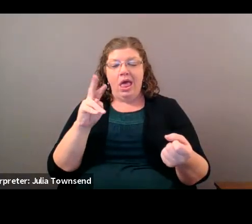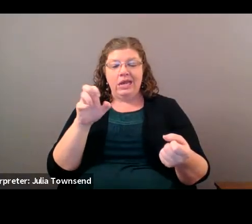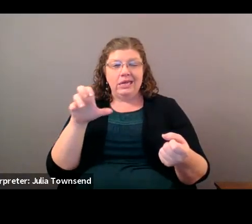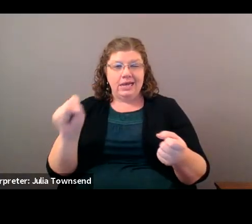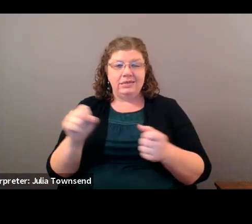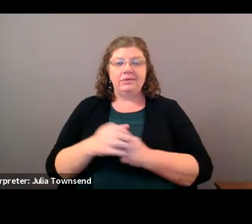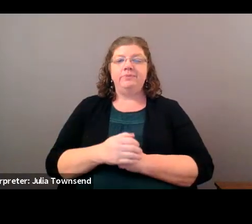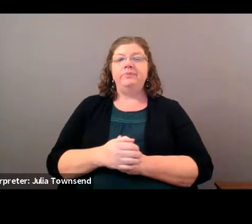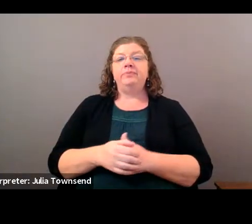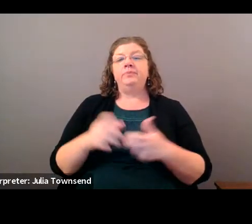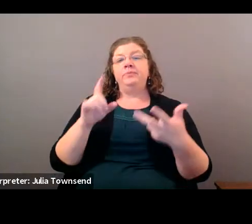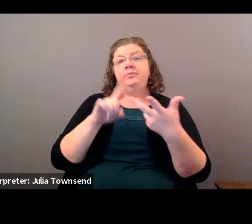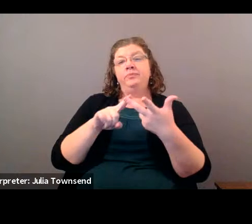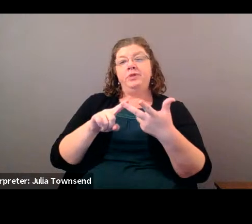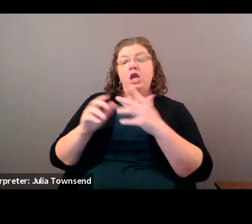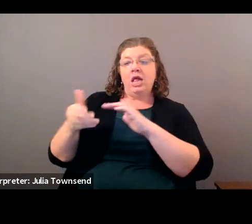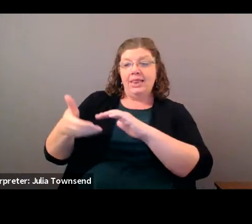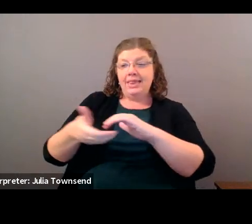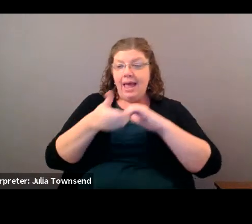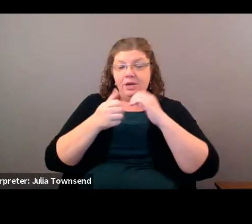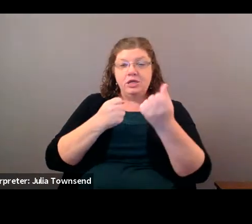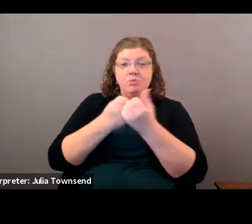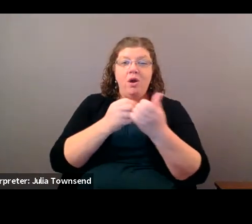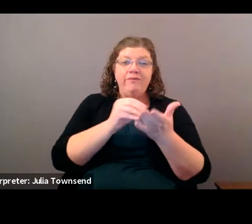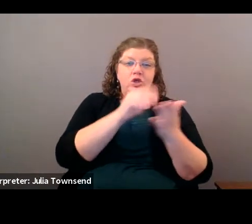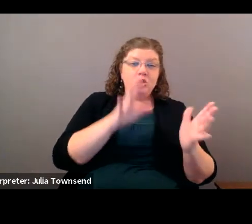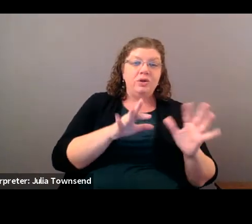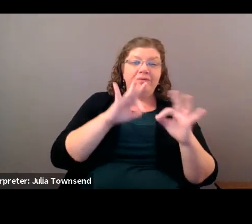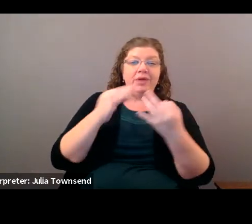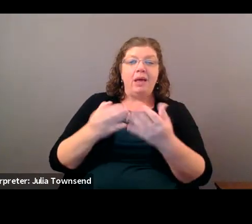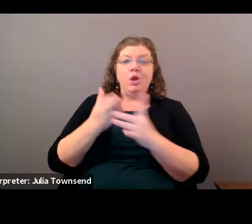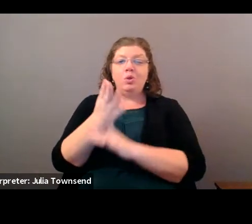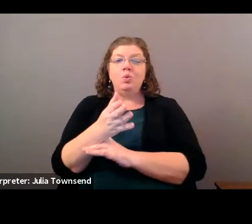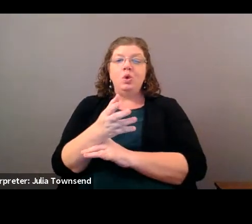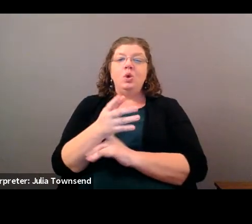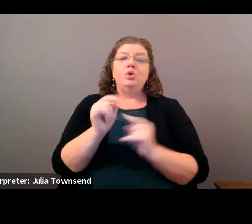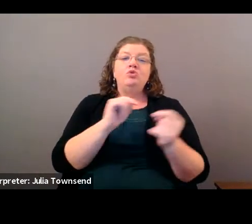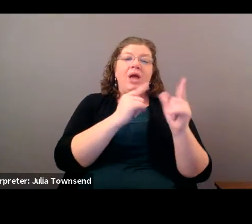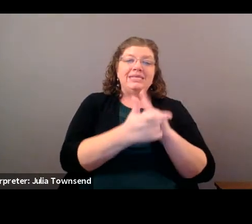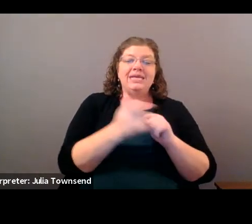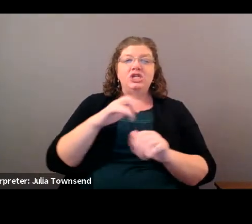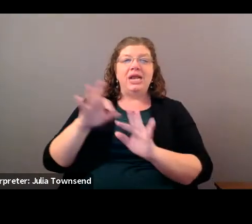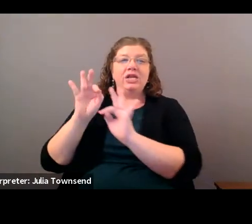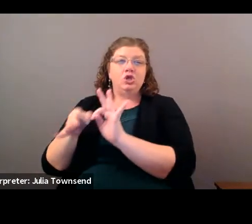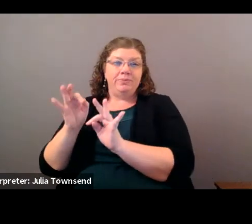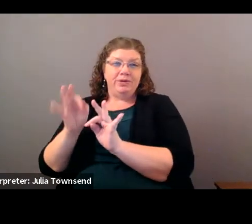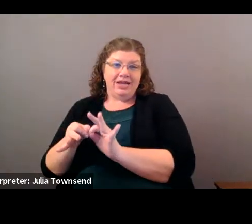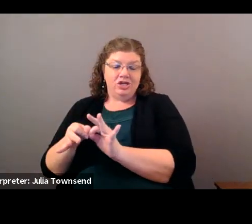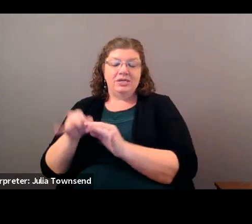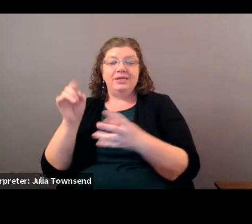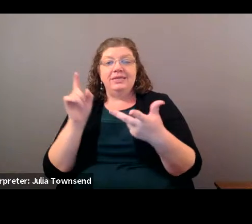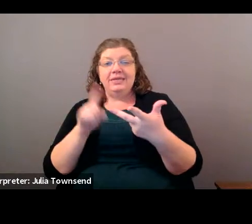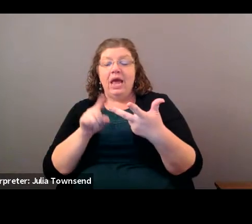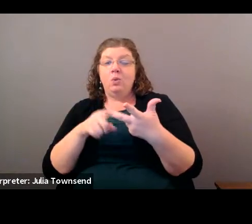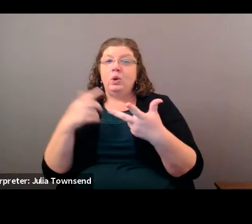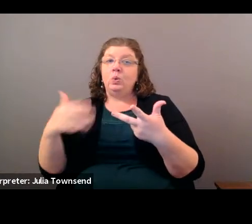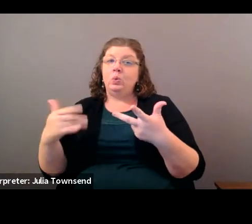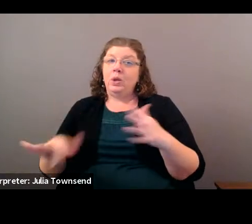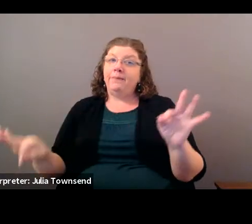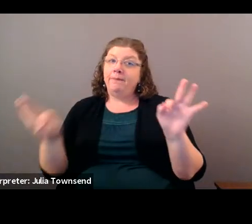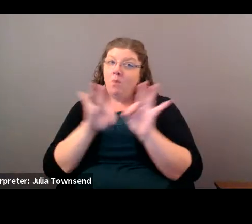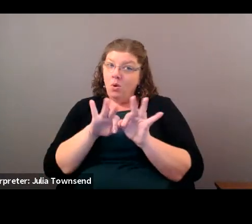is a collaborative support for students and families through translation and interpretation. That one was very important.